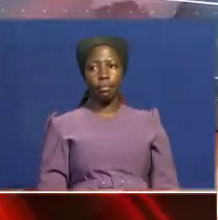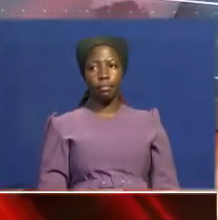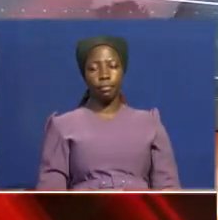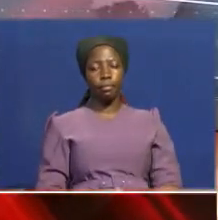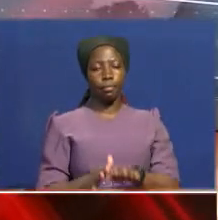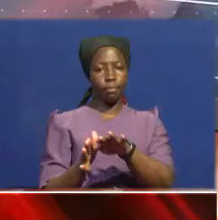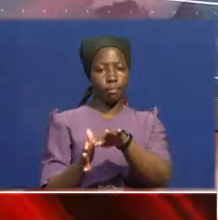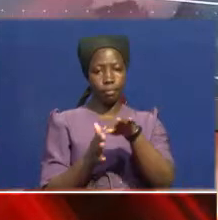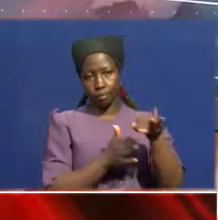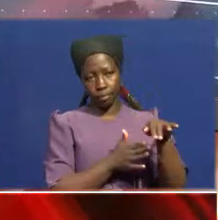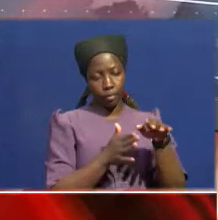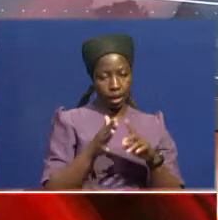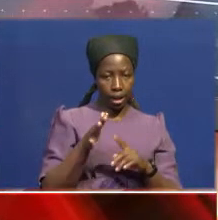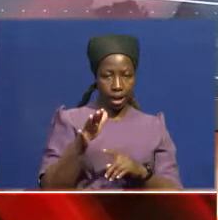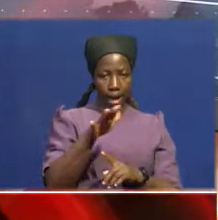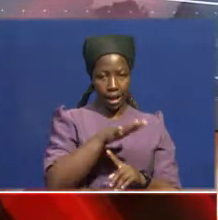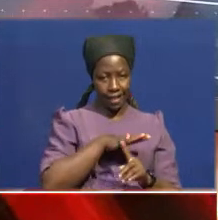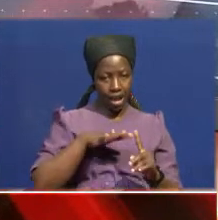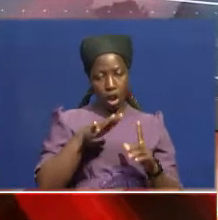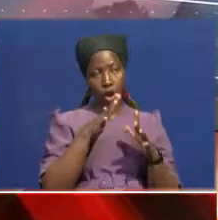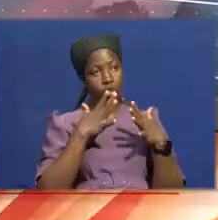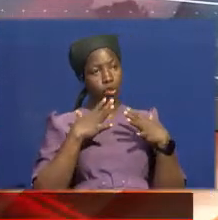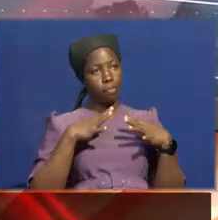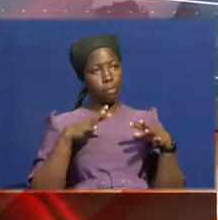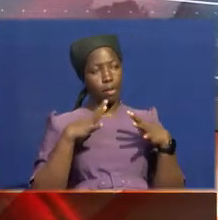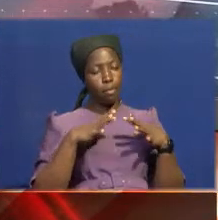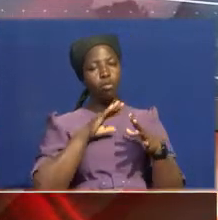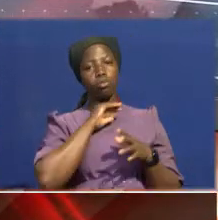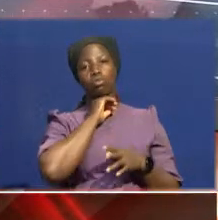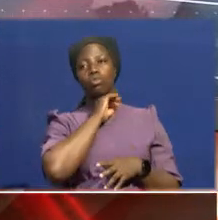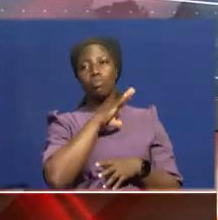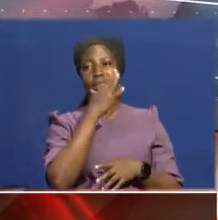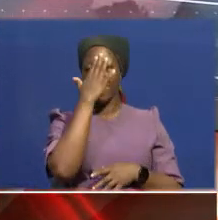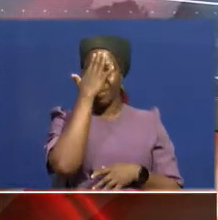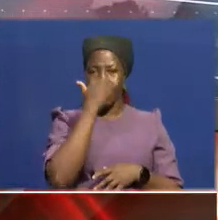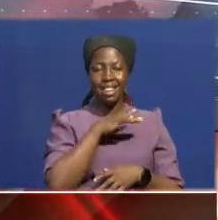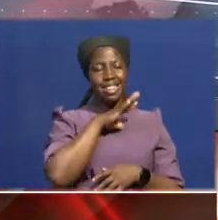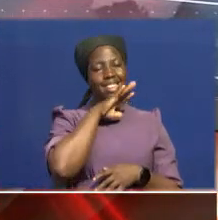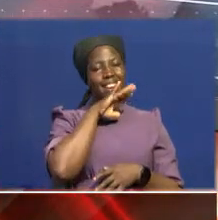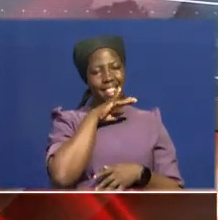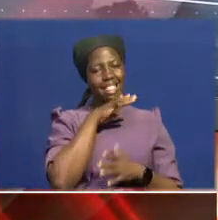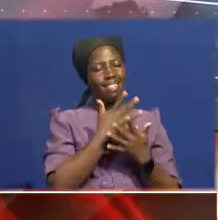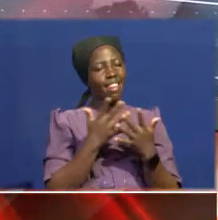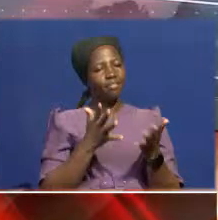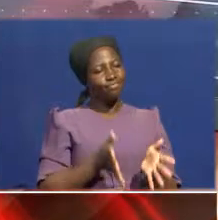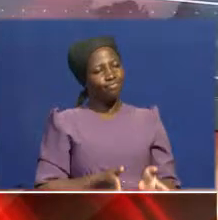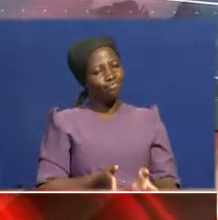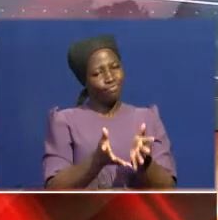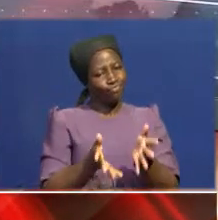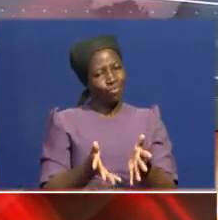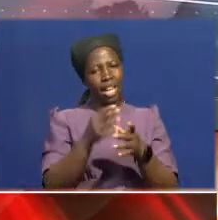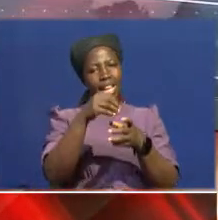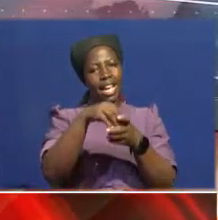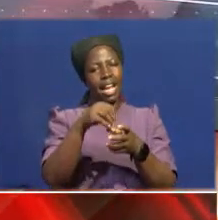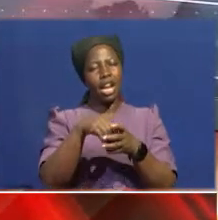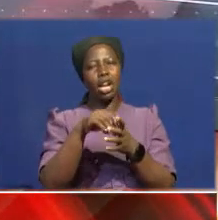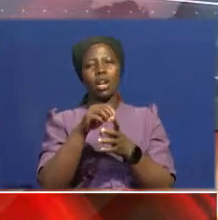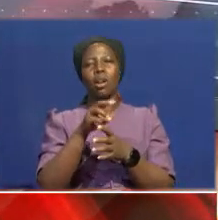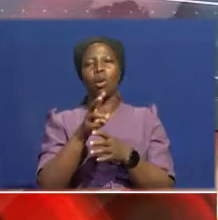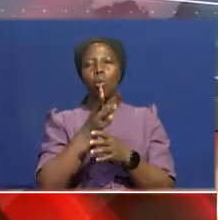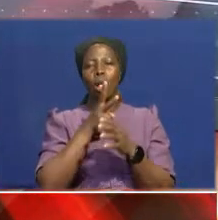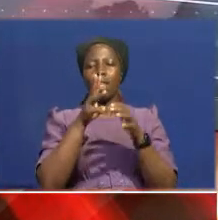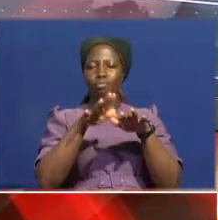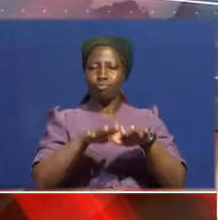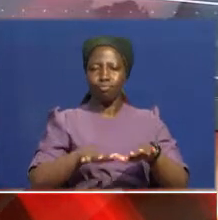And in other news, environmentalists are decrying the increasing amounts of garbage washed into the Lake Naivasha stakeholders, which they